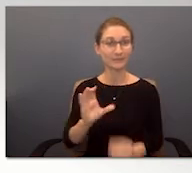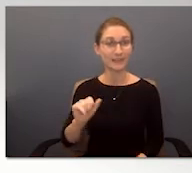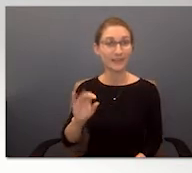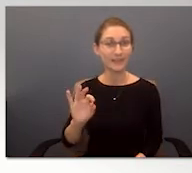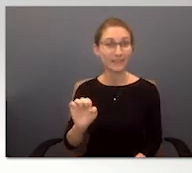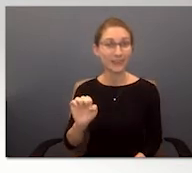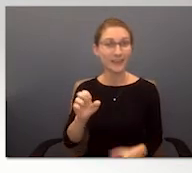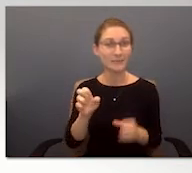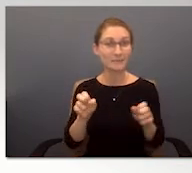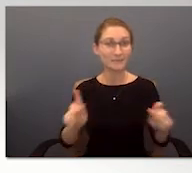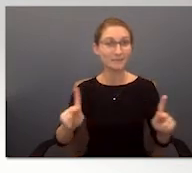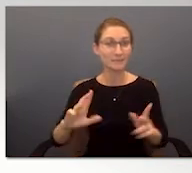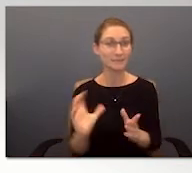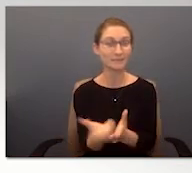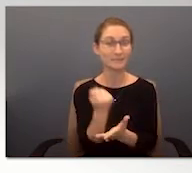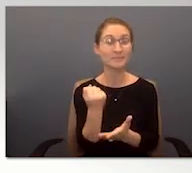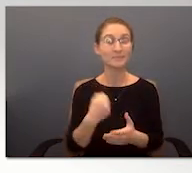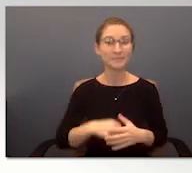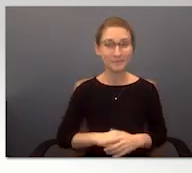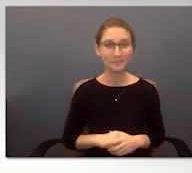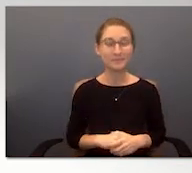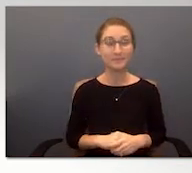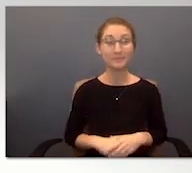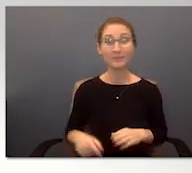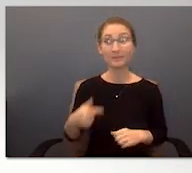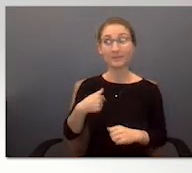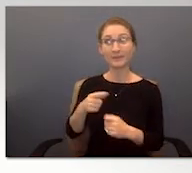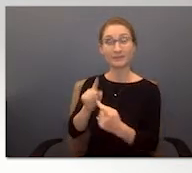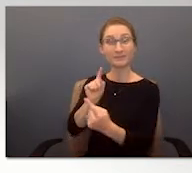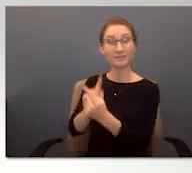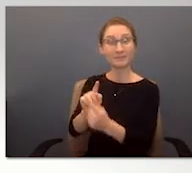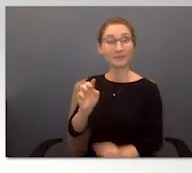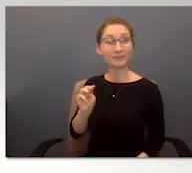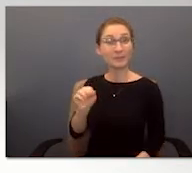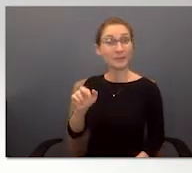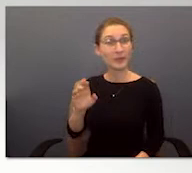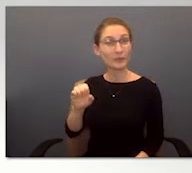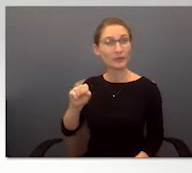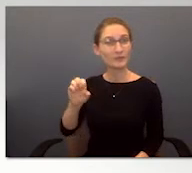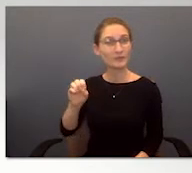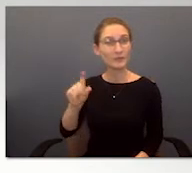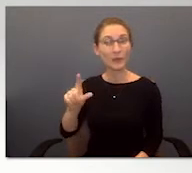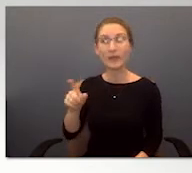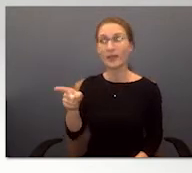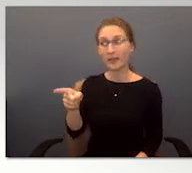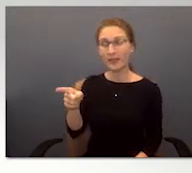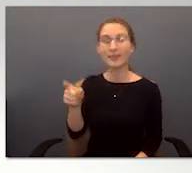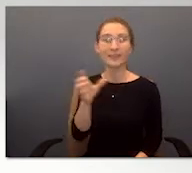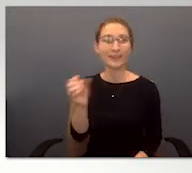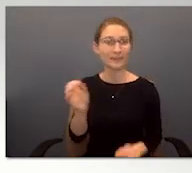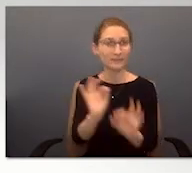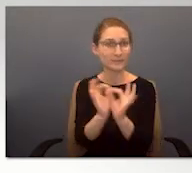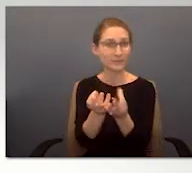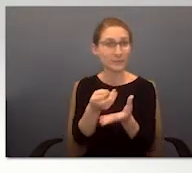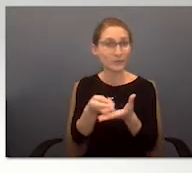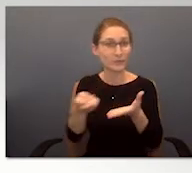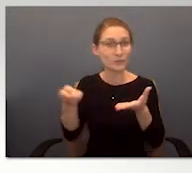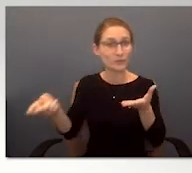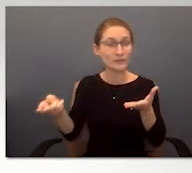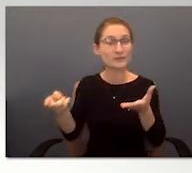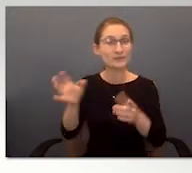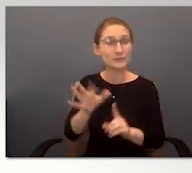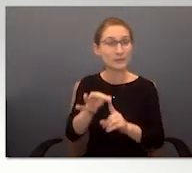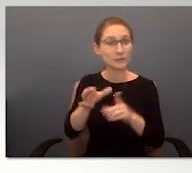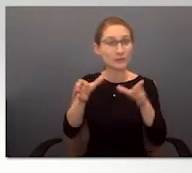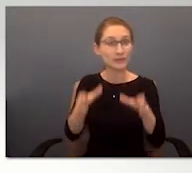I've already had the great opportunity of meeting Marisol Rose and her team of family resource specialists with